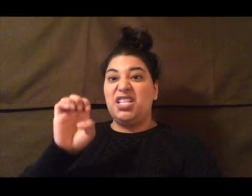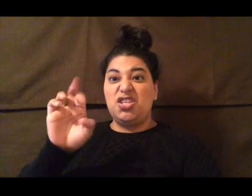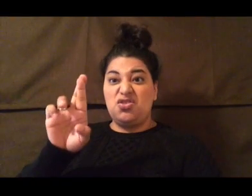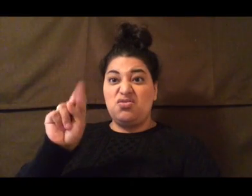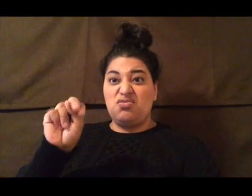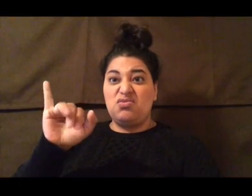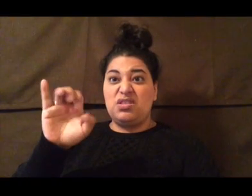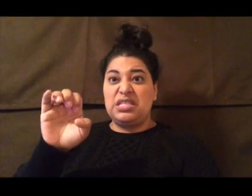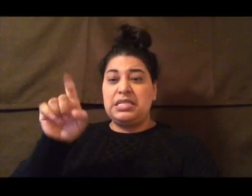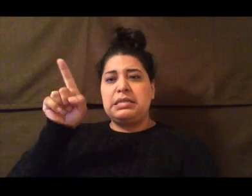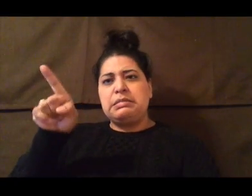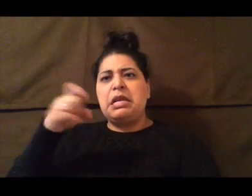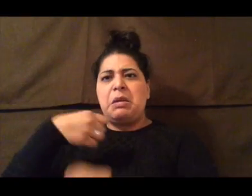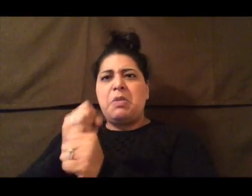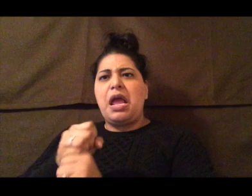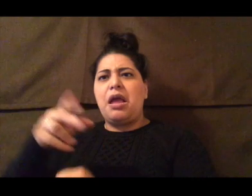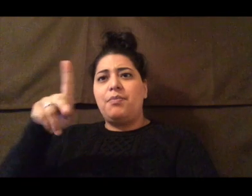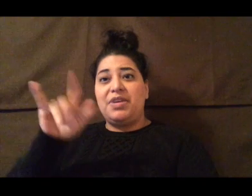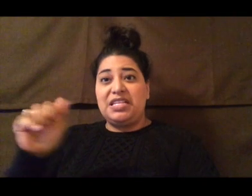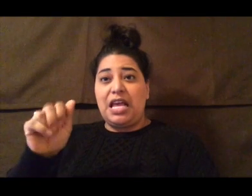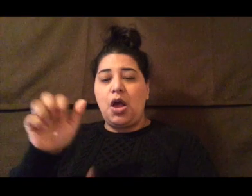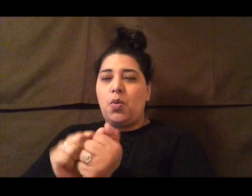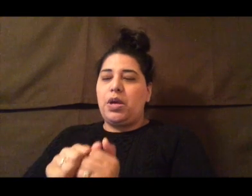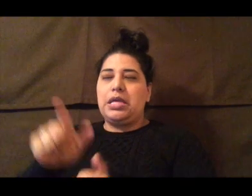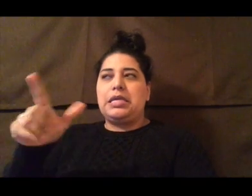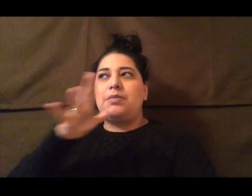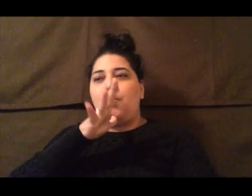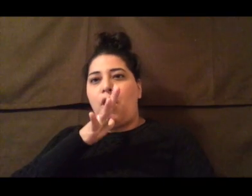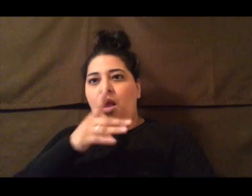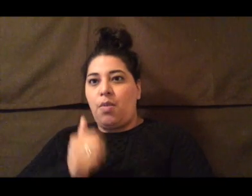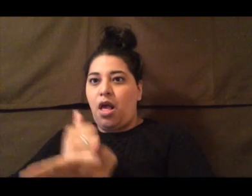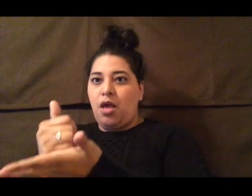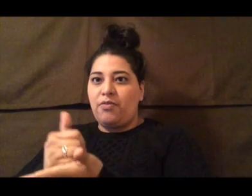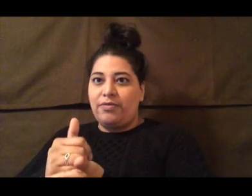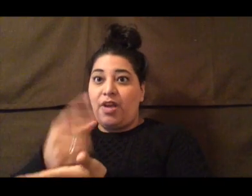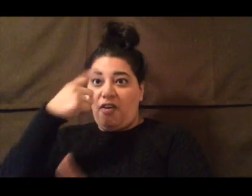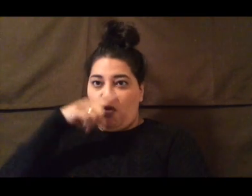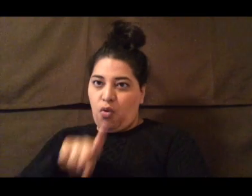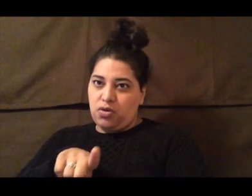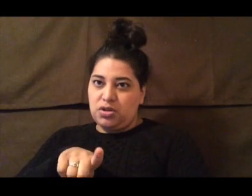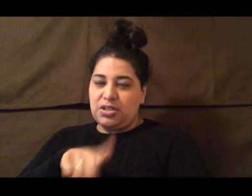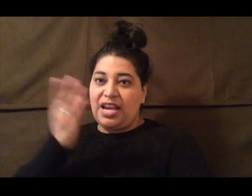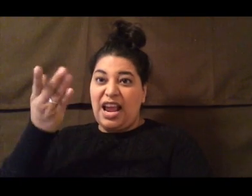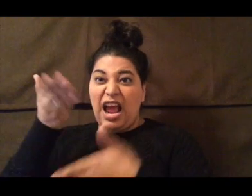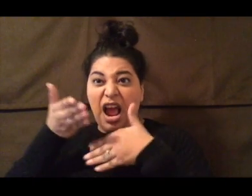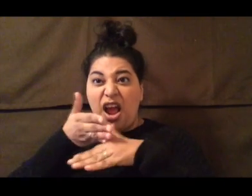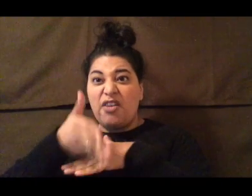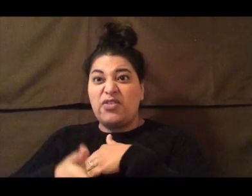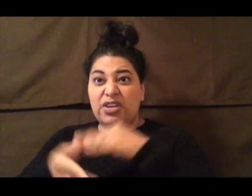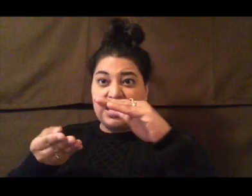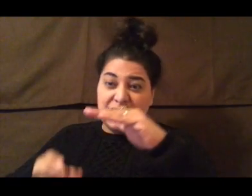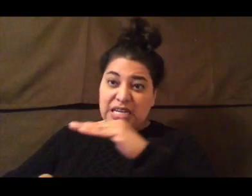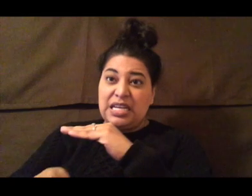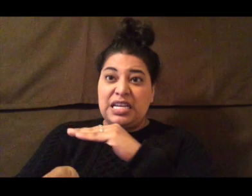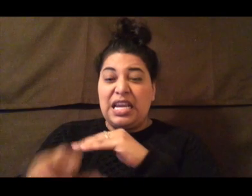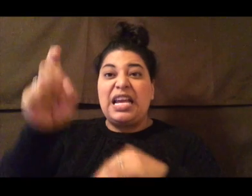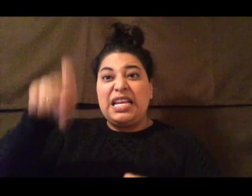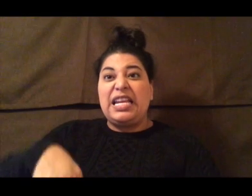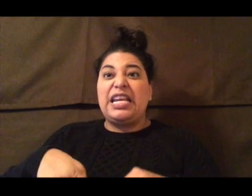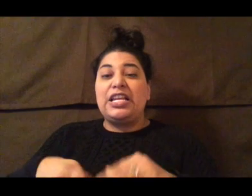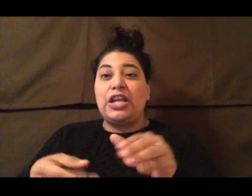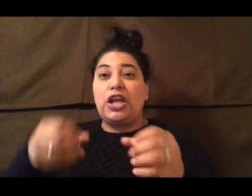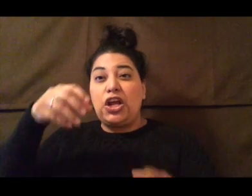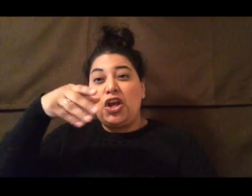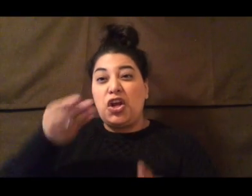This one says Ernie's making a pizza in the oven with his mom's help, of course. After he put it in, he needed to cook it.